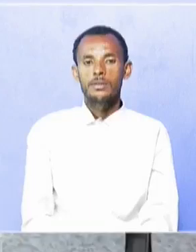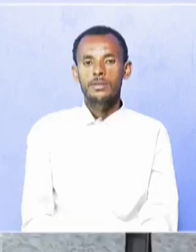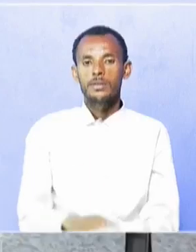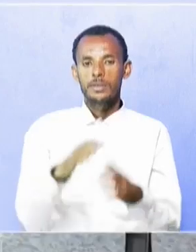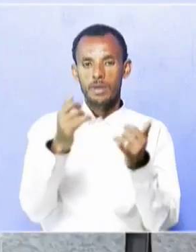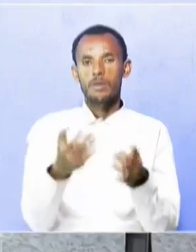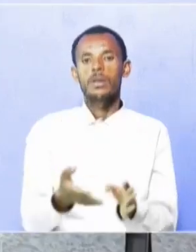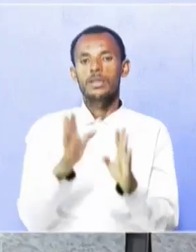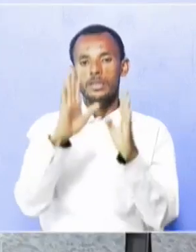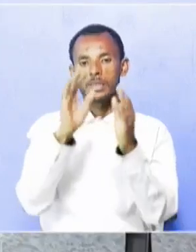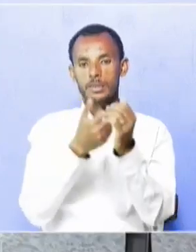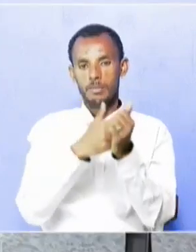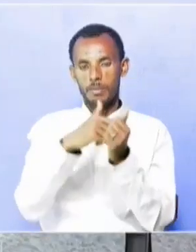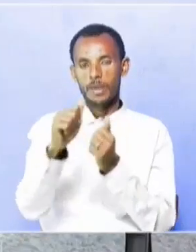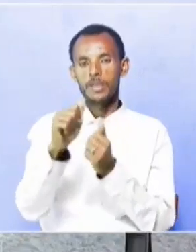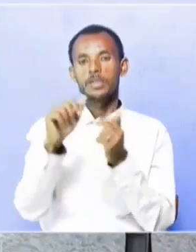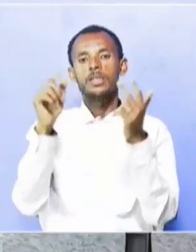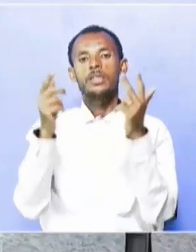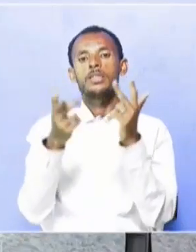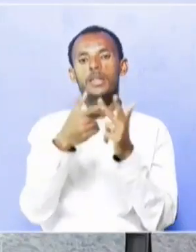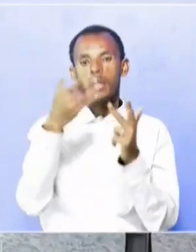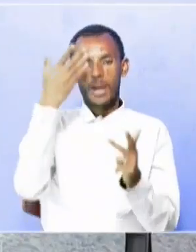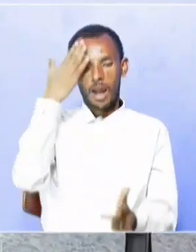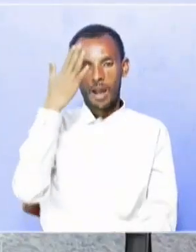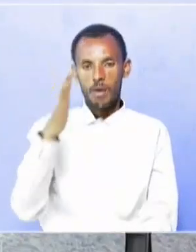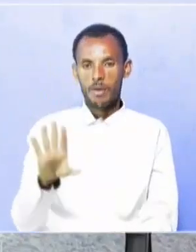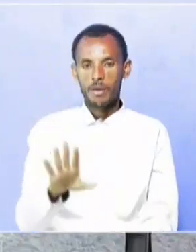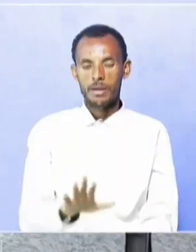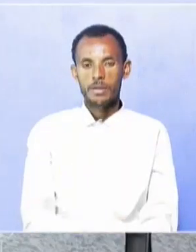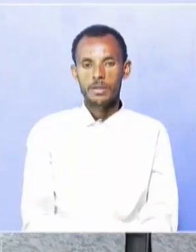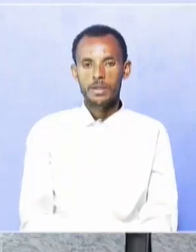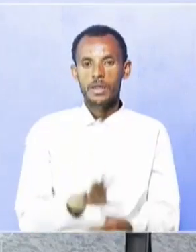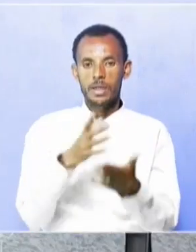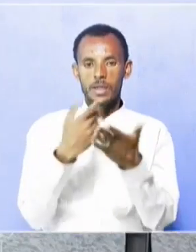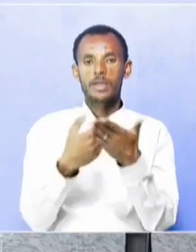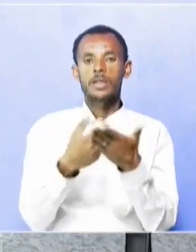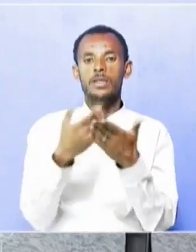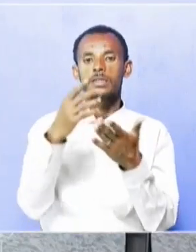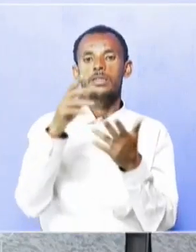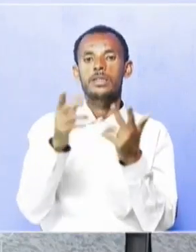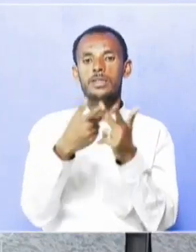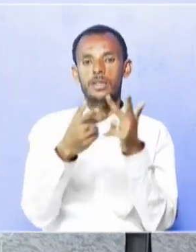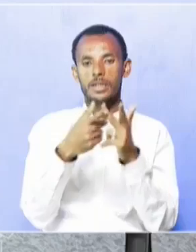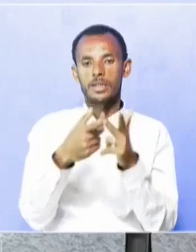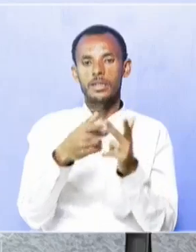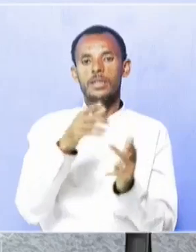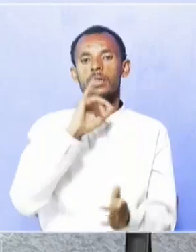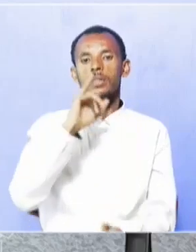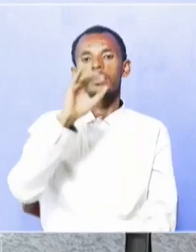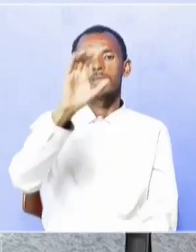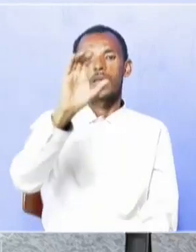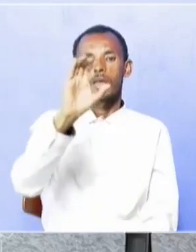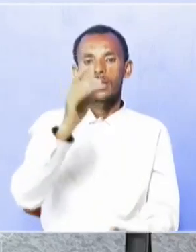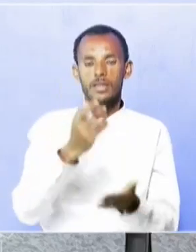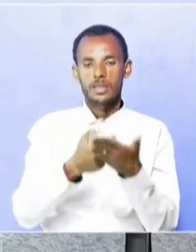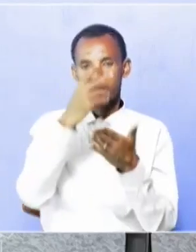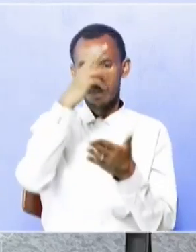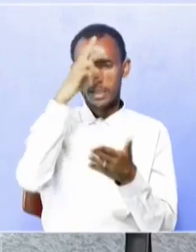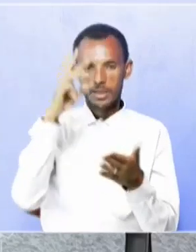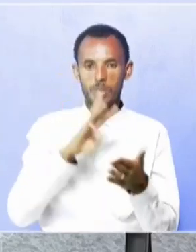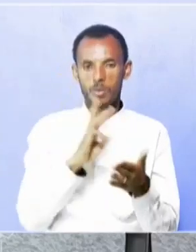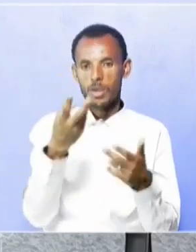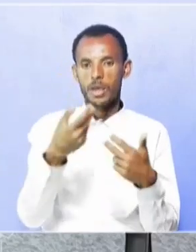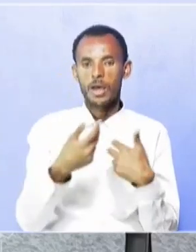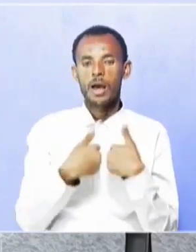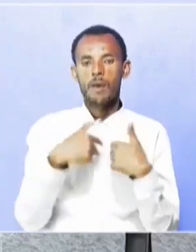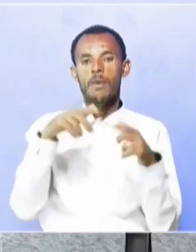Now let's proceed to the third unknowns. Okay, here the third unknown is C. In this case, we have